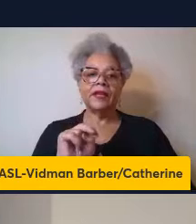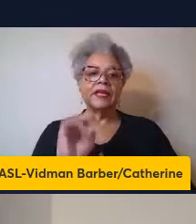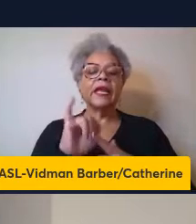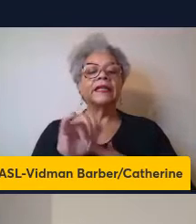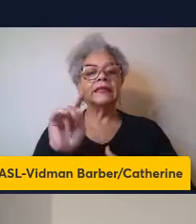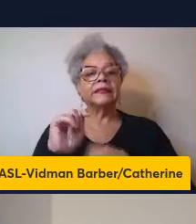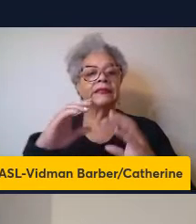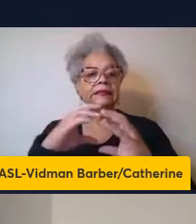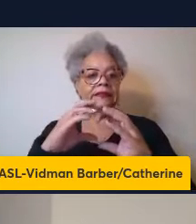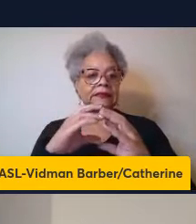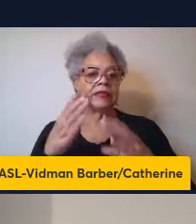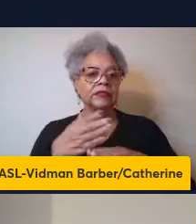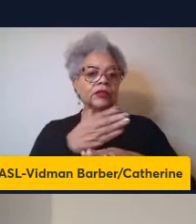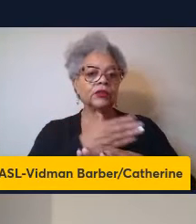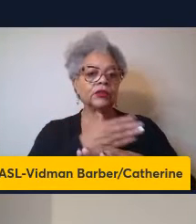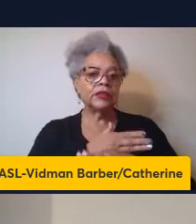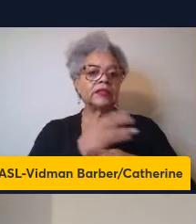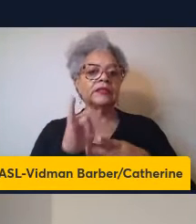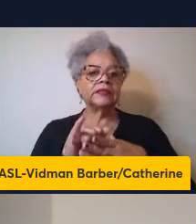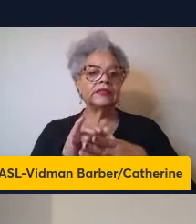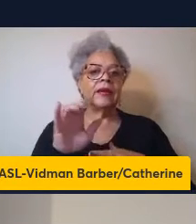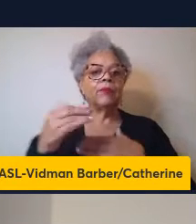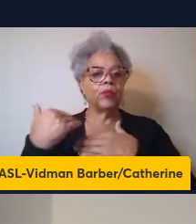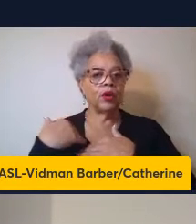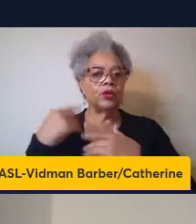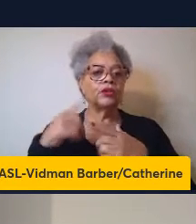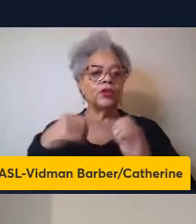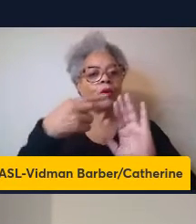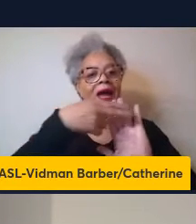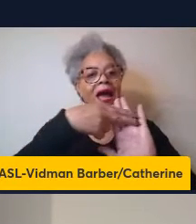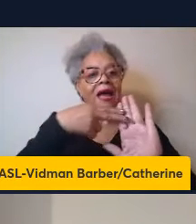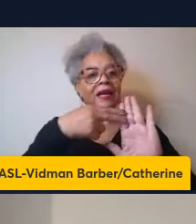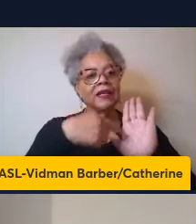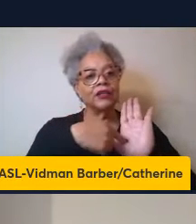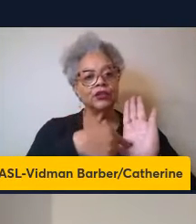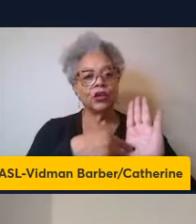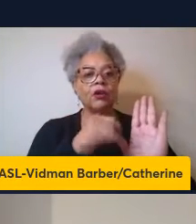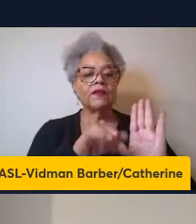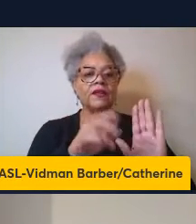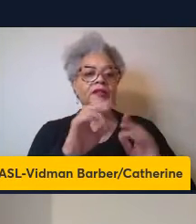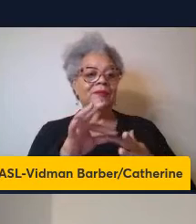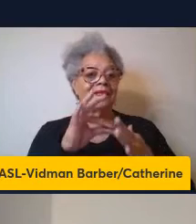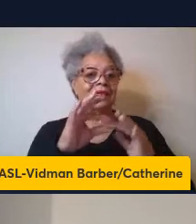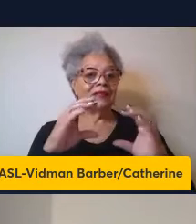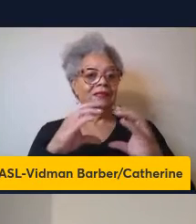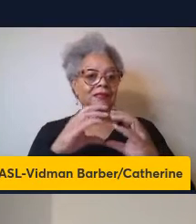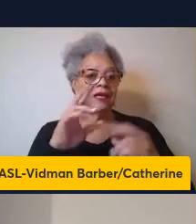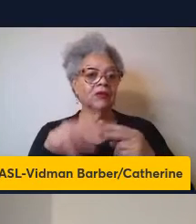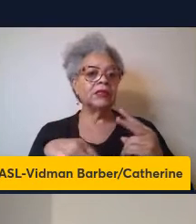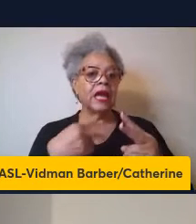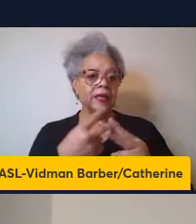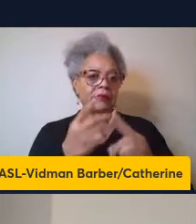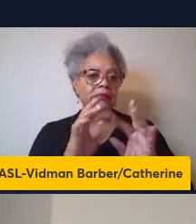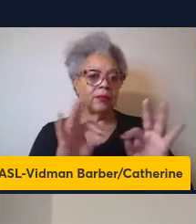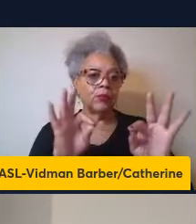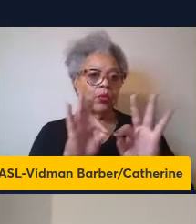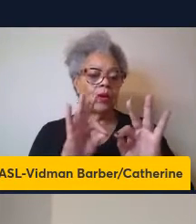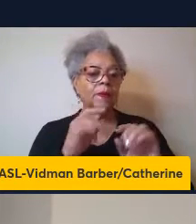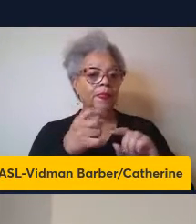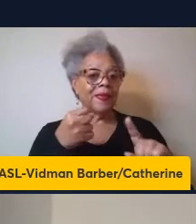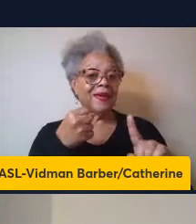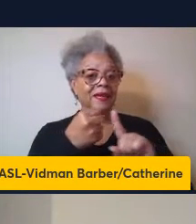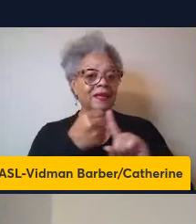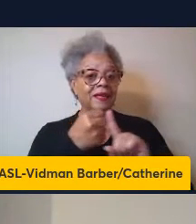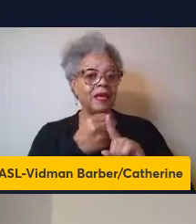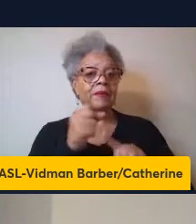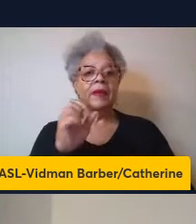increased bacterial burden. So highlighting the importance of these particular cell types. The impact of B cells